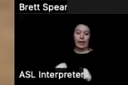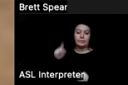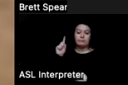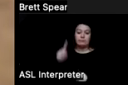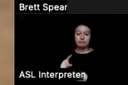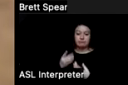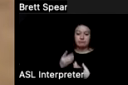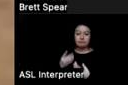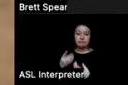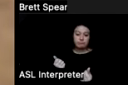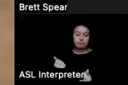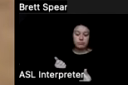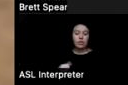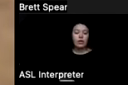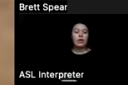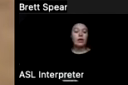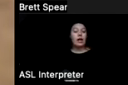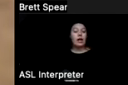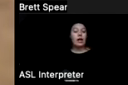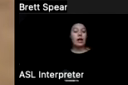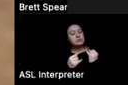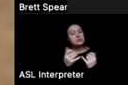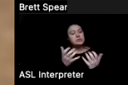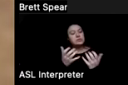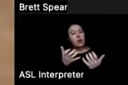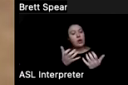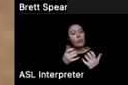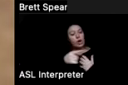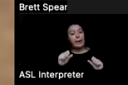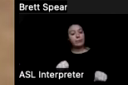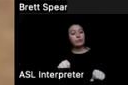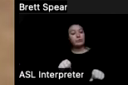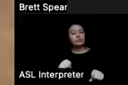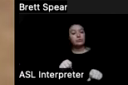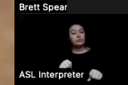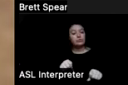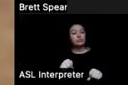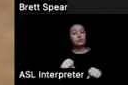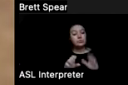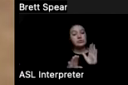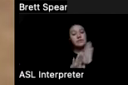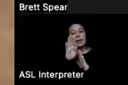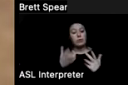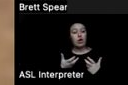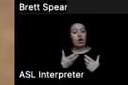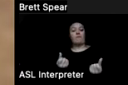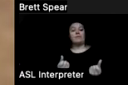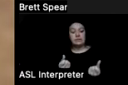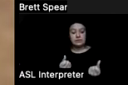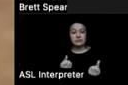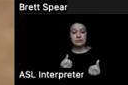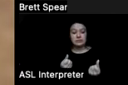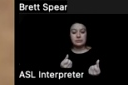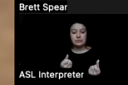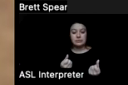are allow you to increase the confidence of really building a productive and happy research team. Eric and I thought a lot about